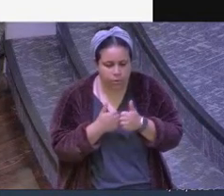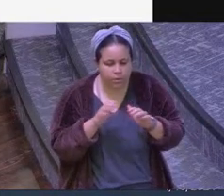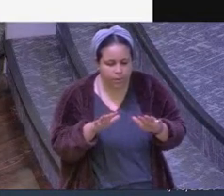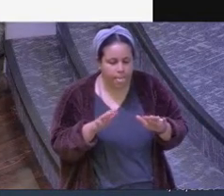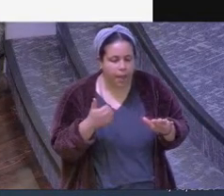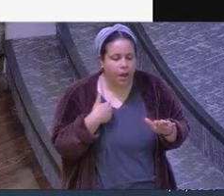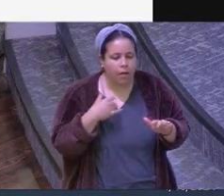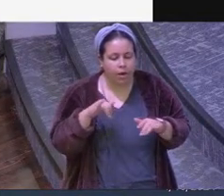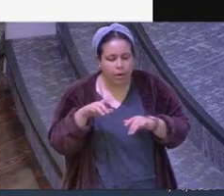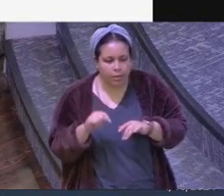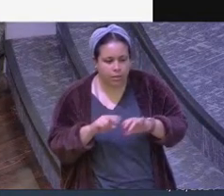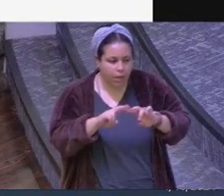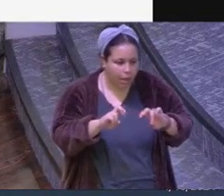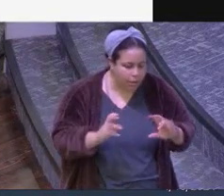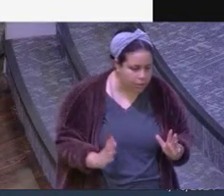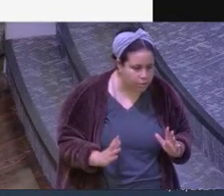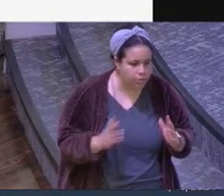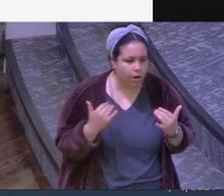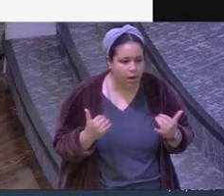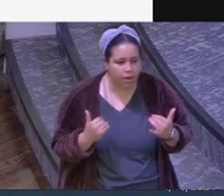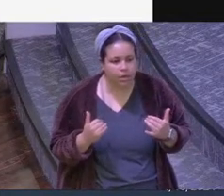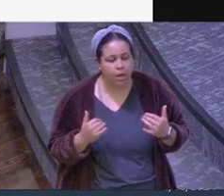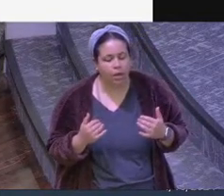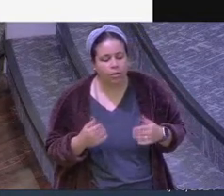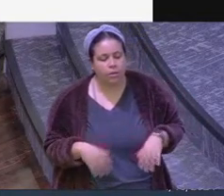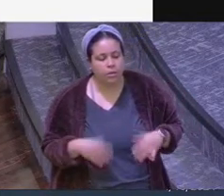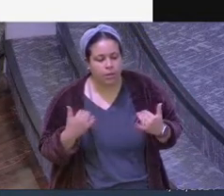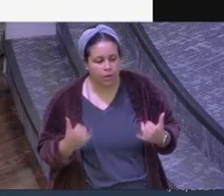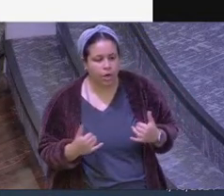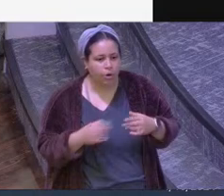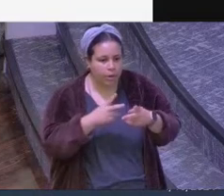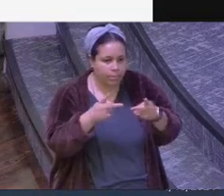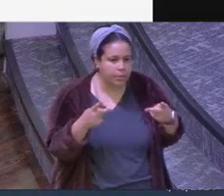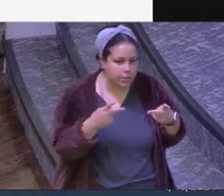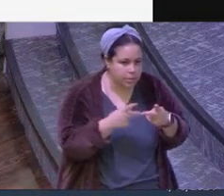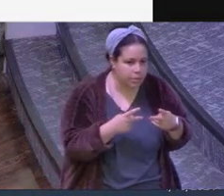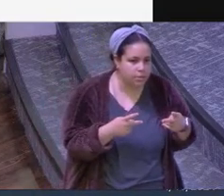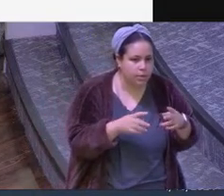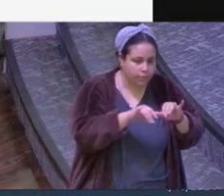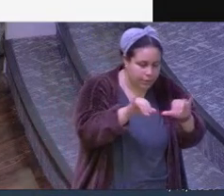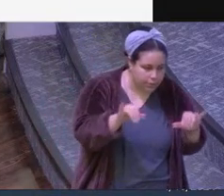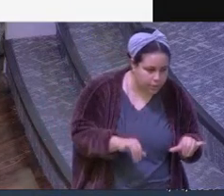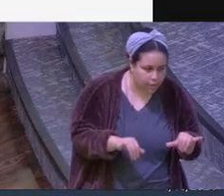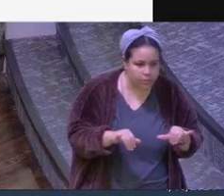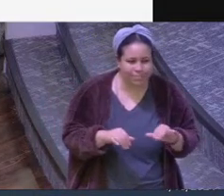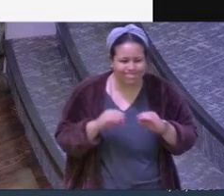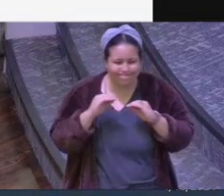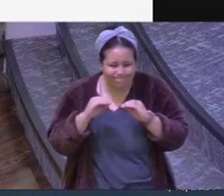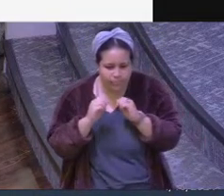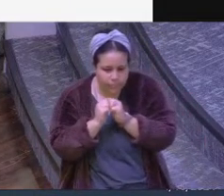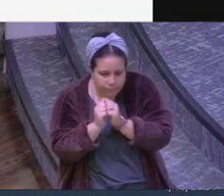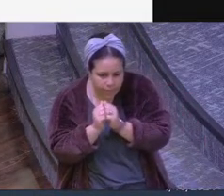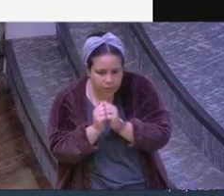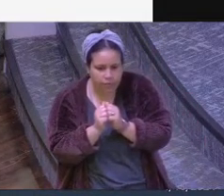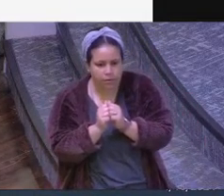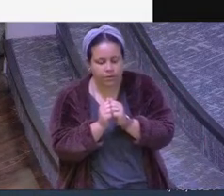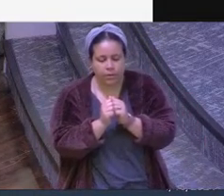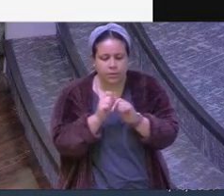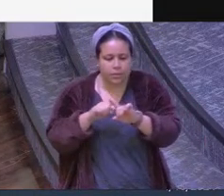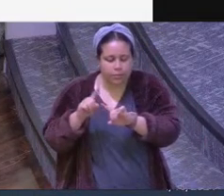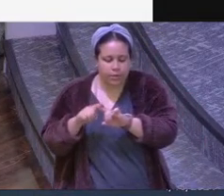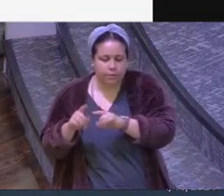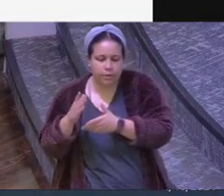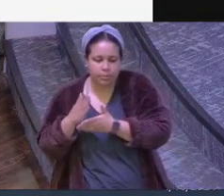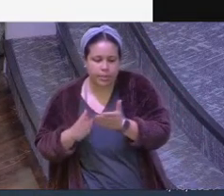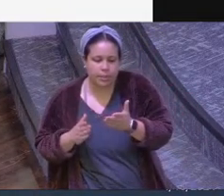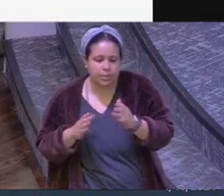IT analyst programmer position that can kind of do a good job of making our systems talk together better, just different pieces. Most